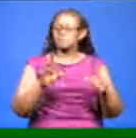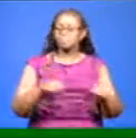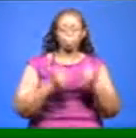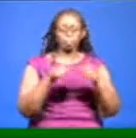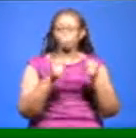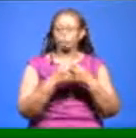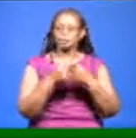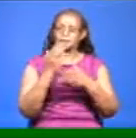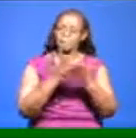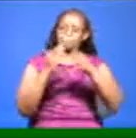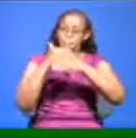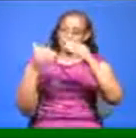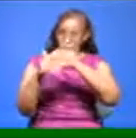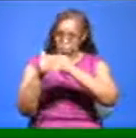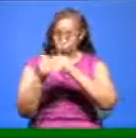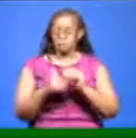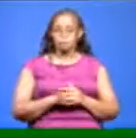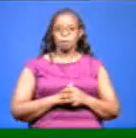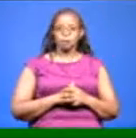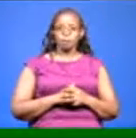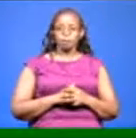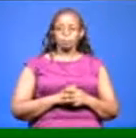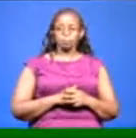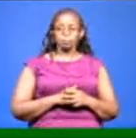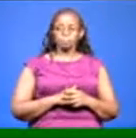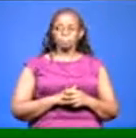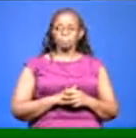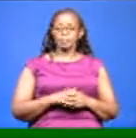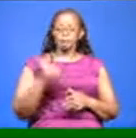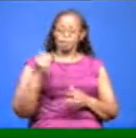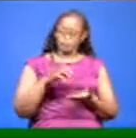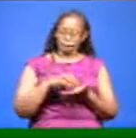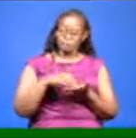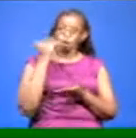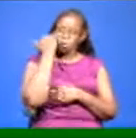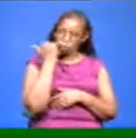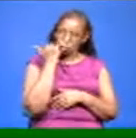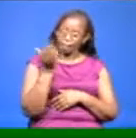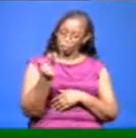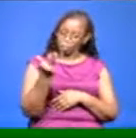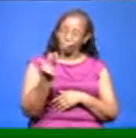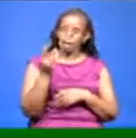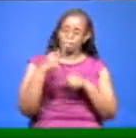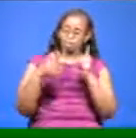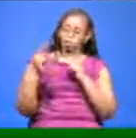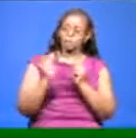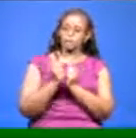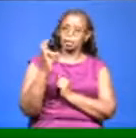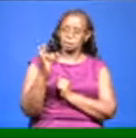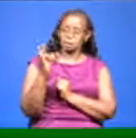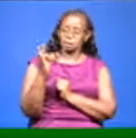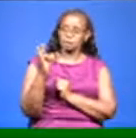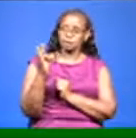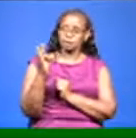Speaker, for all I know, the case that is in court is for 2013. Let the Treasury release the